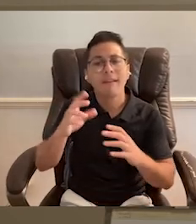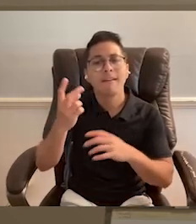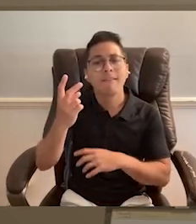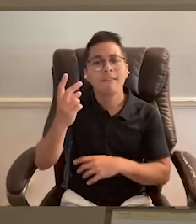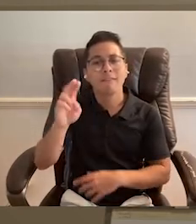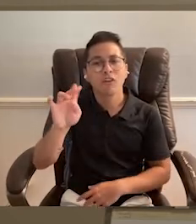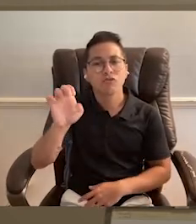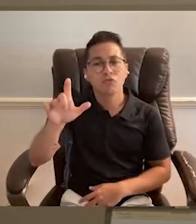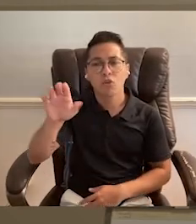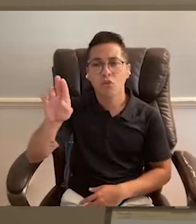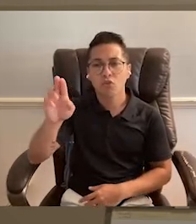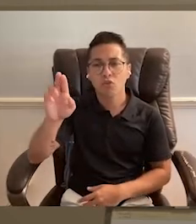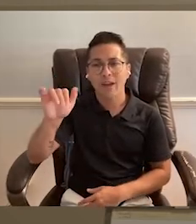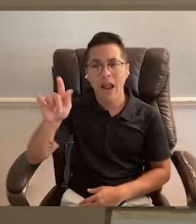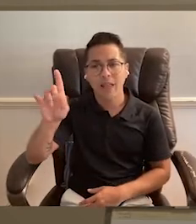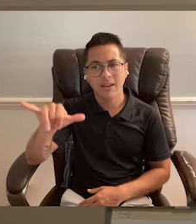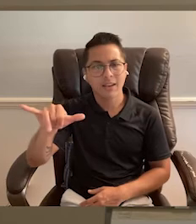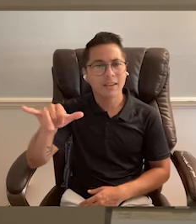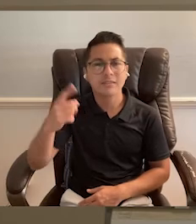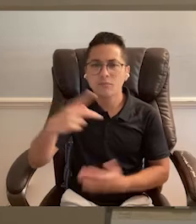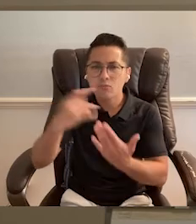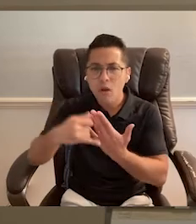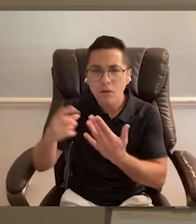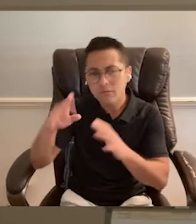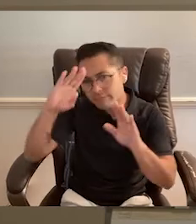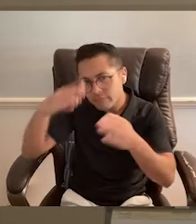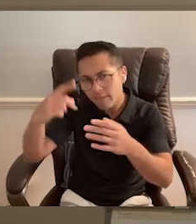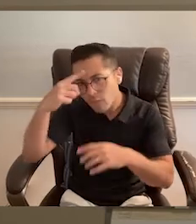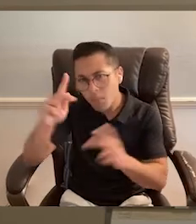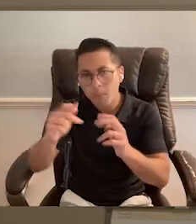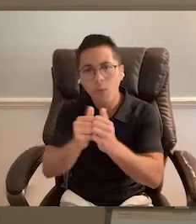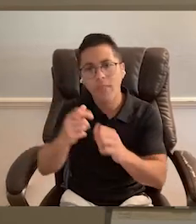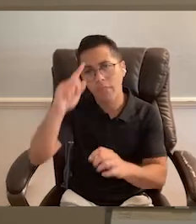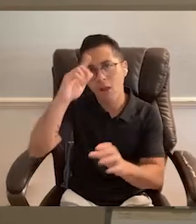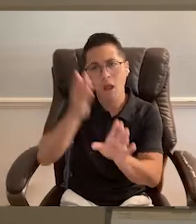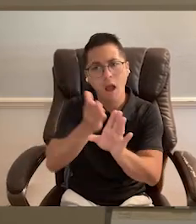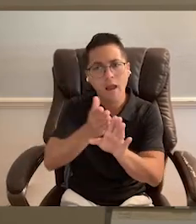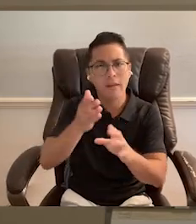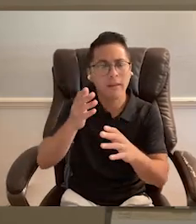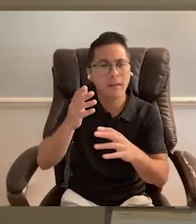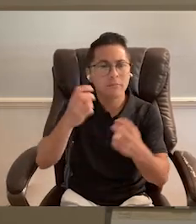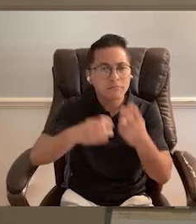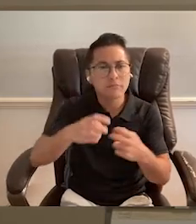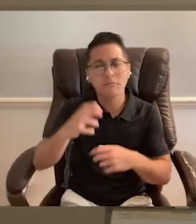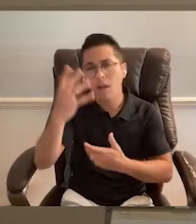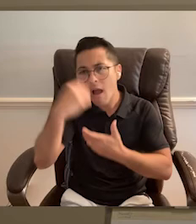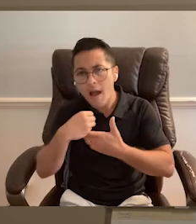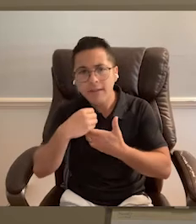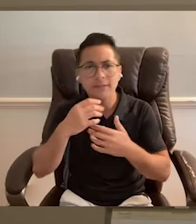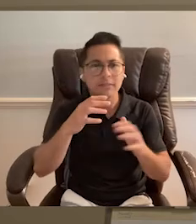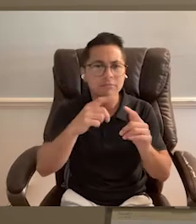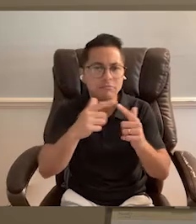obstacle this many degrees to your left, within this many feet. Research in the Reed Lab focuses on haptics and